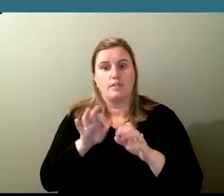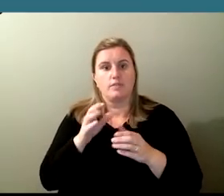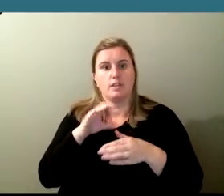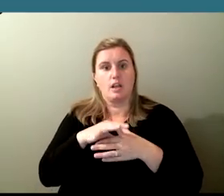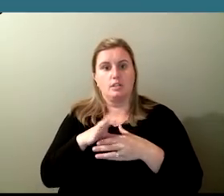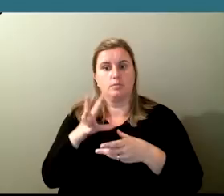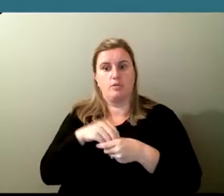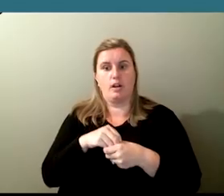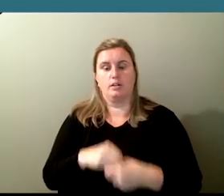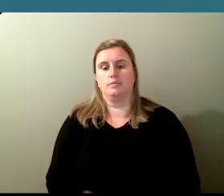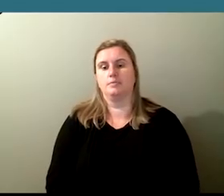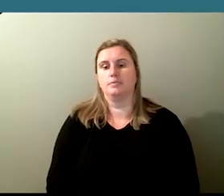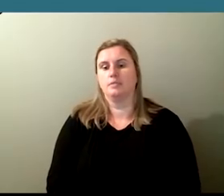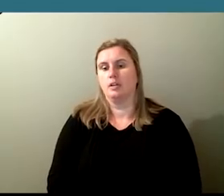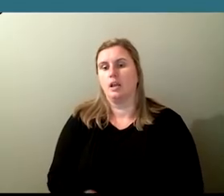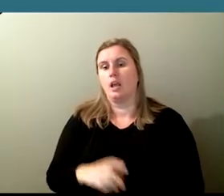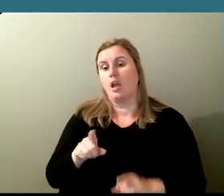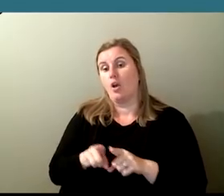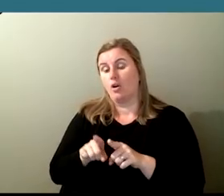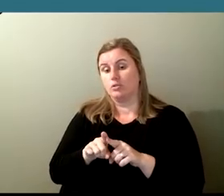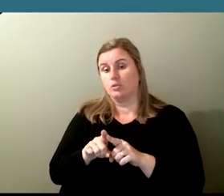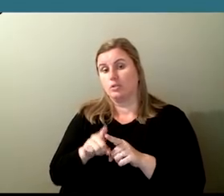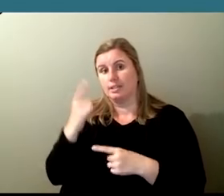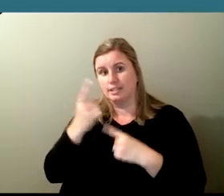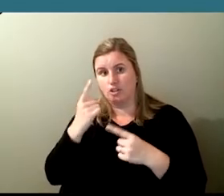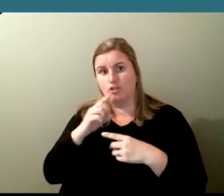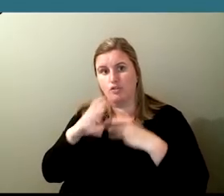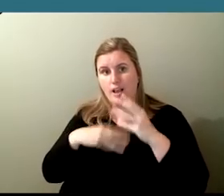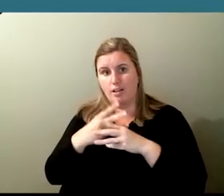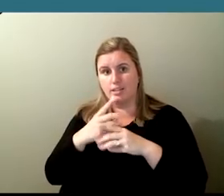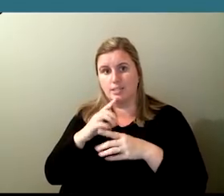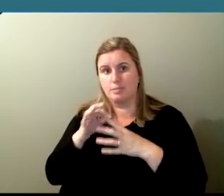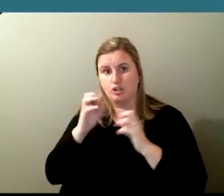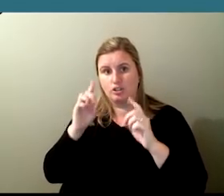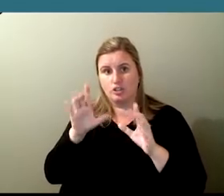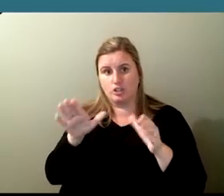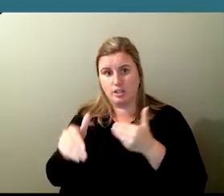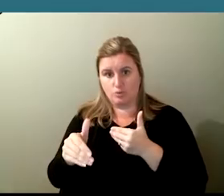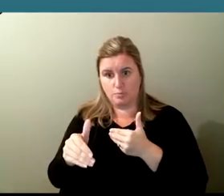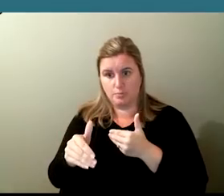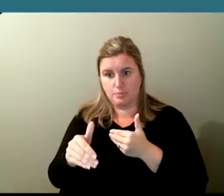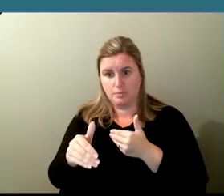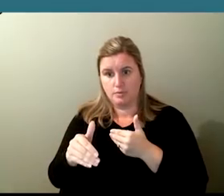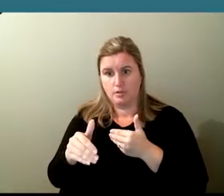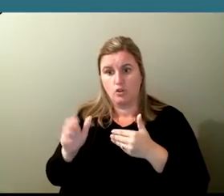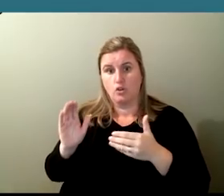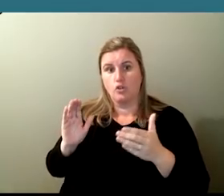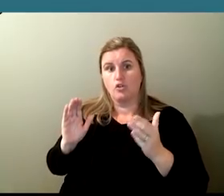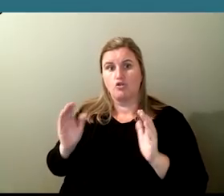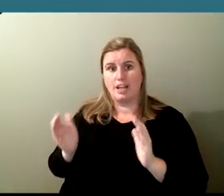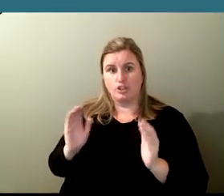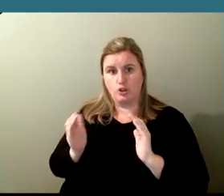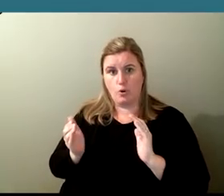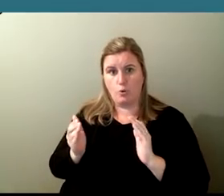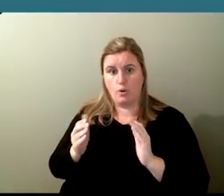all, considering the reality in special education classrooms, ratios,